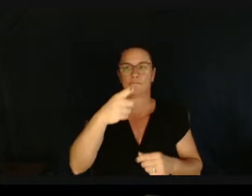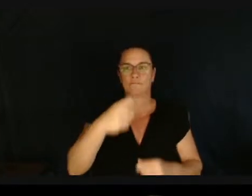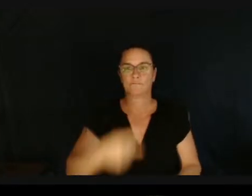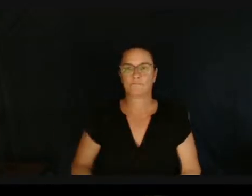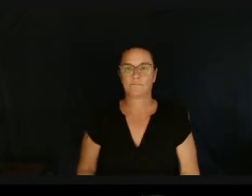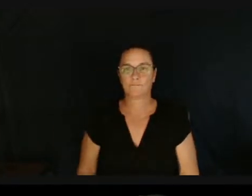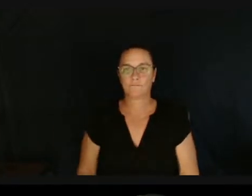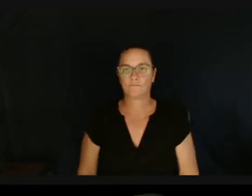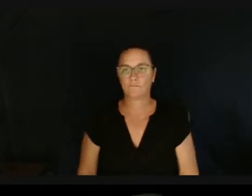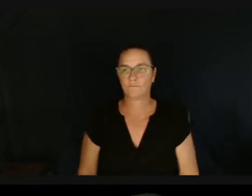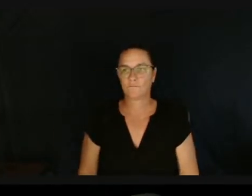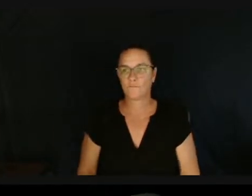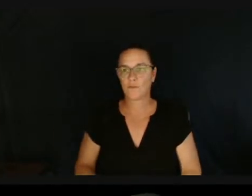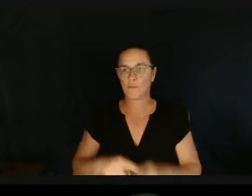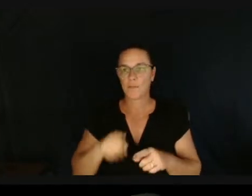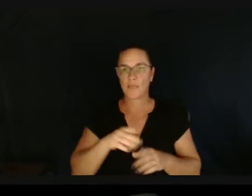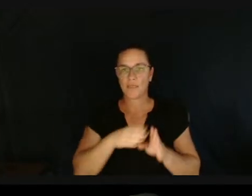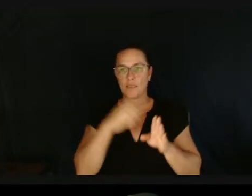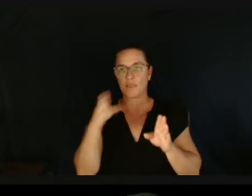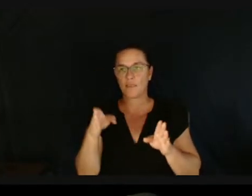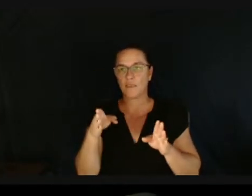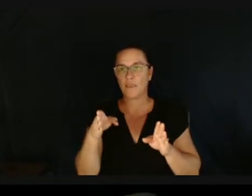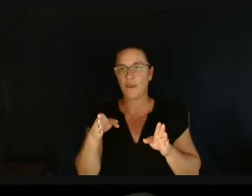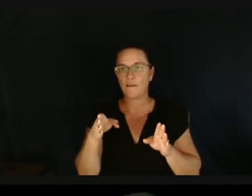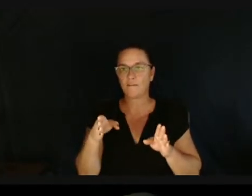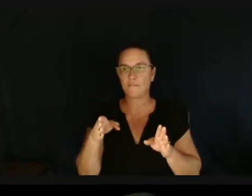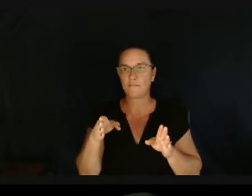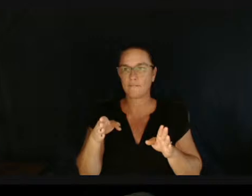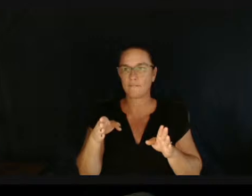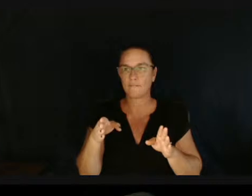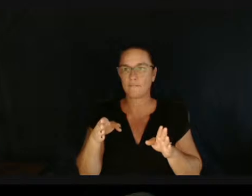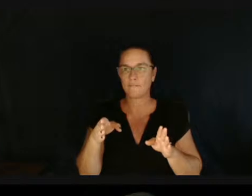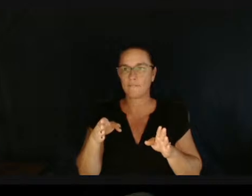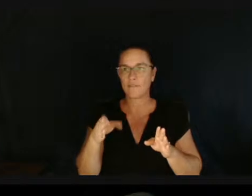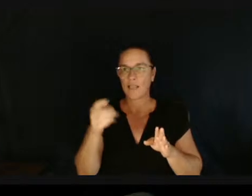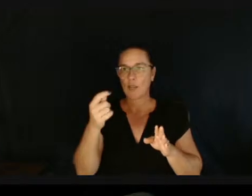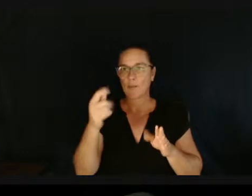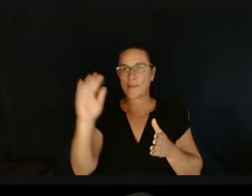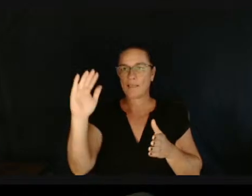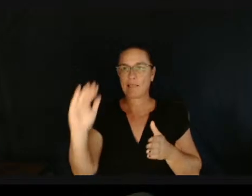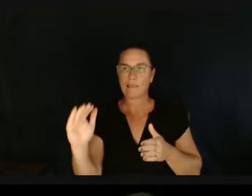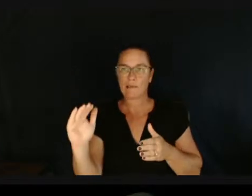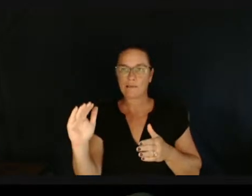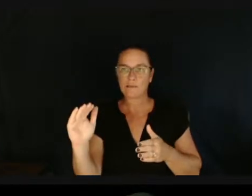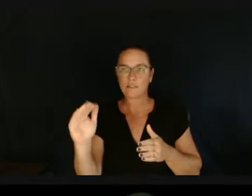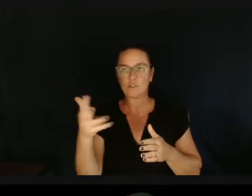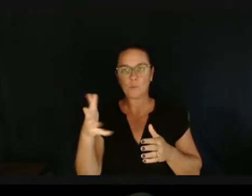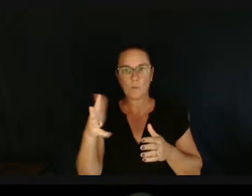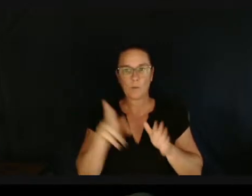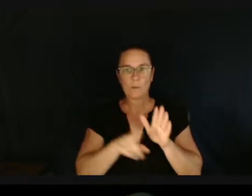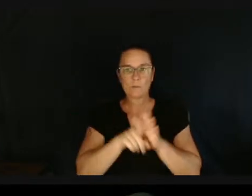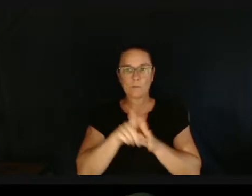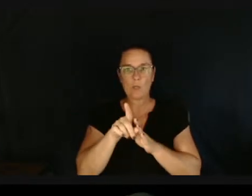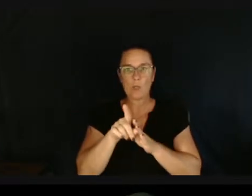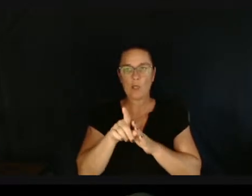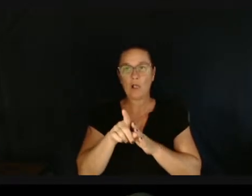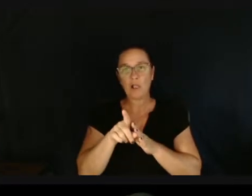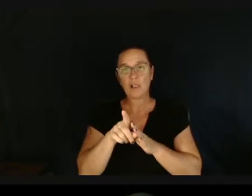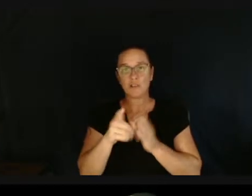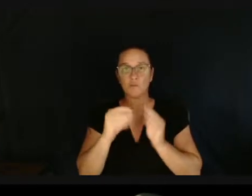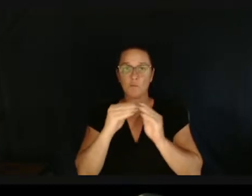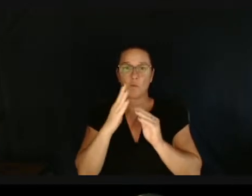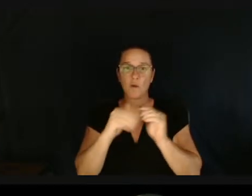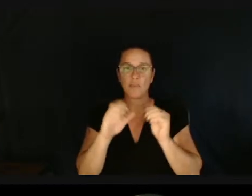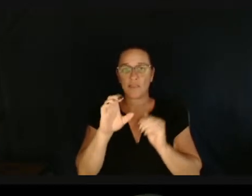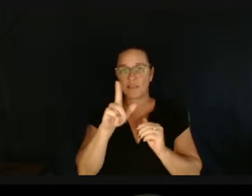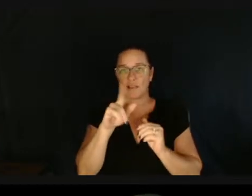right? Whereas here, it's just a little bit below, so it's pretty tall. It's considerably higher than the cliff,